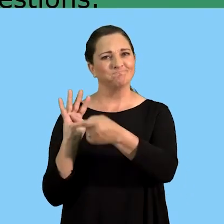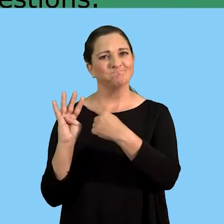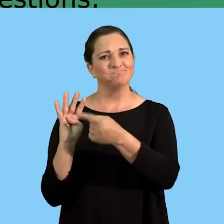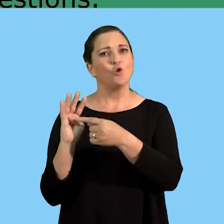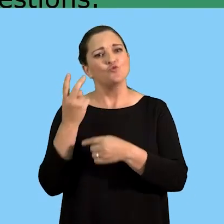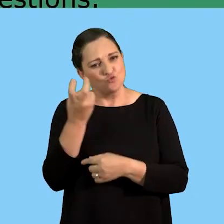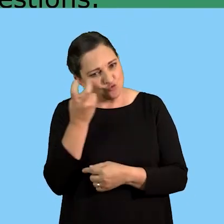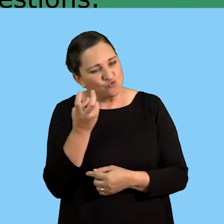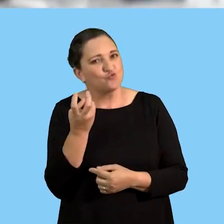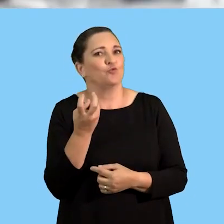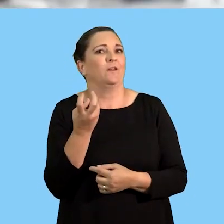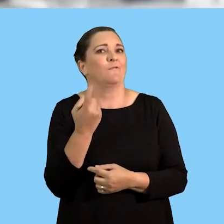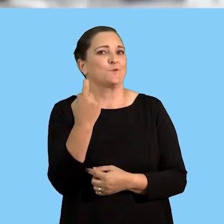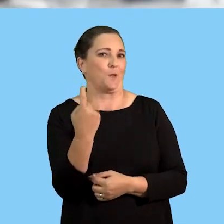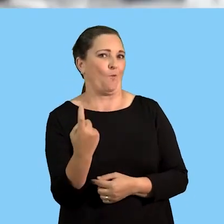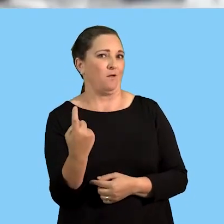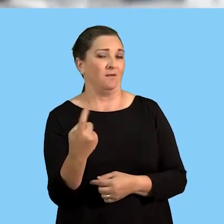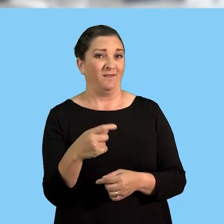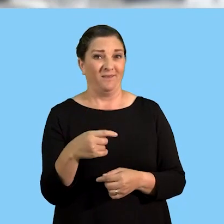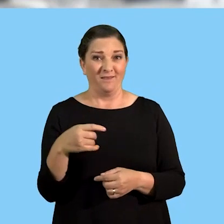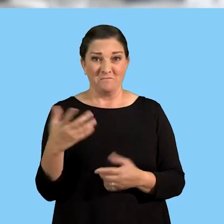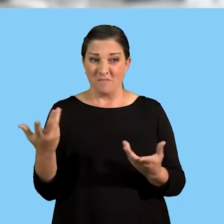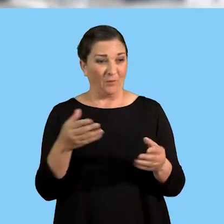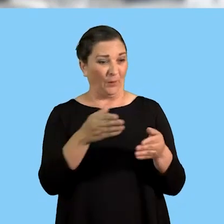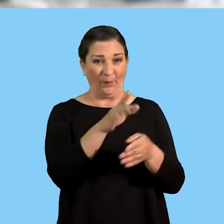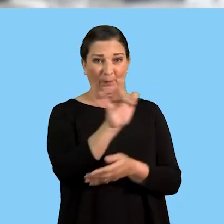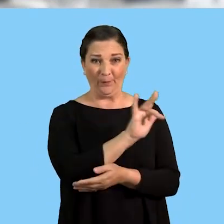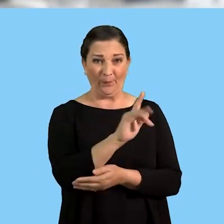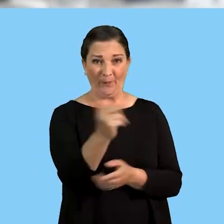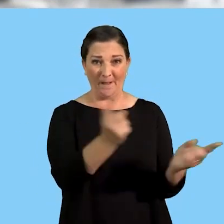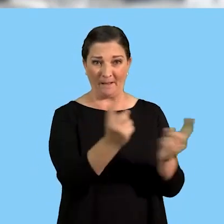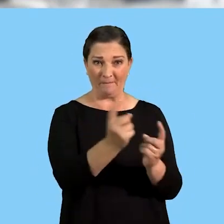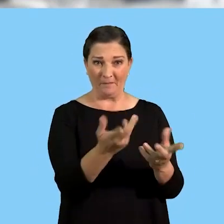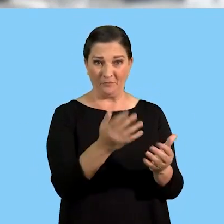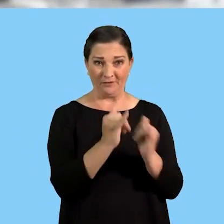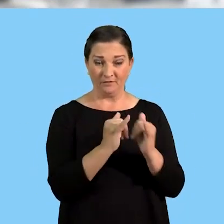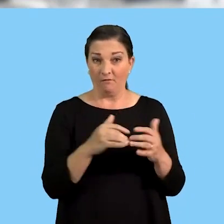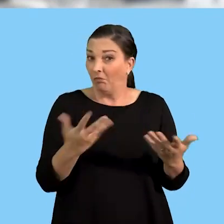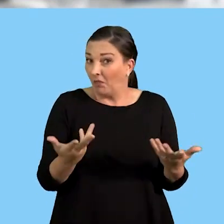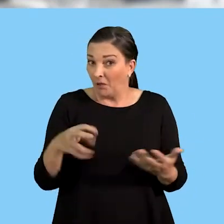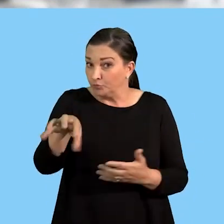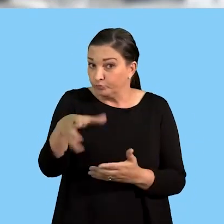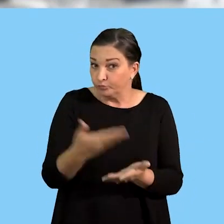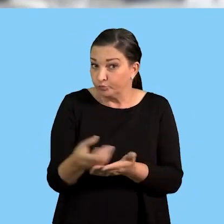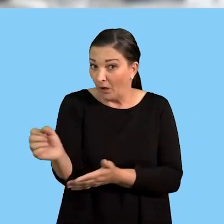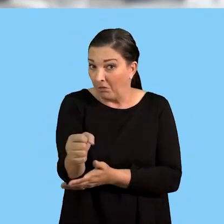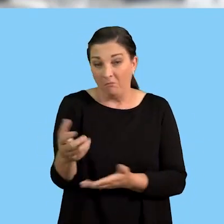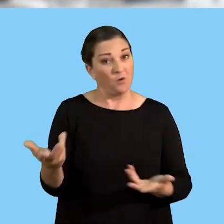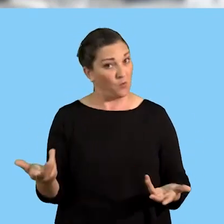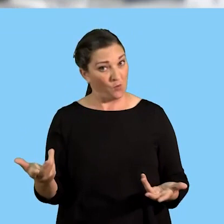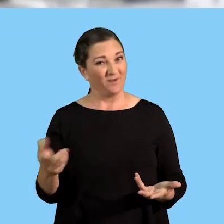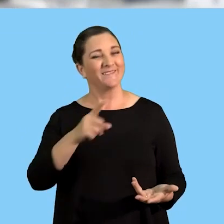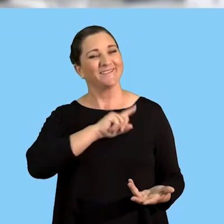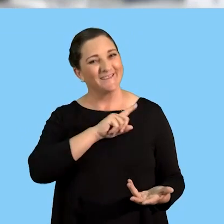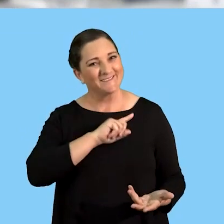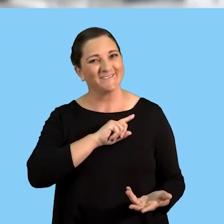for a candidate to fill in the vacant position. So if no one comes for the interview, it means that the position will not be